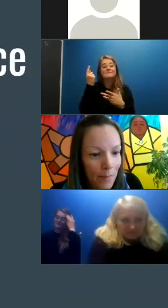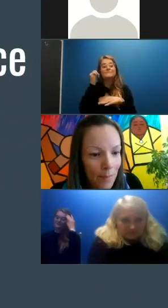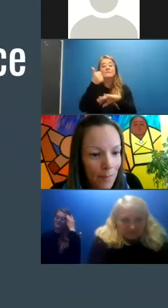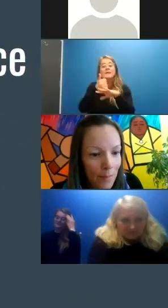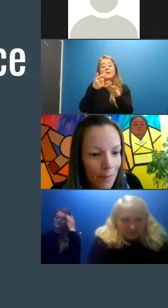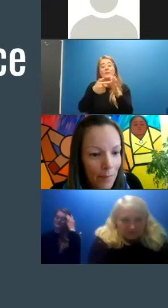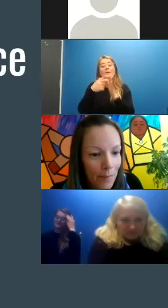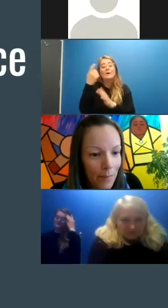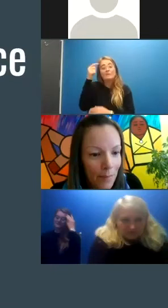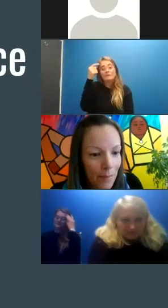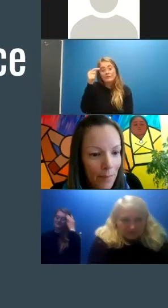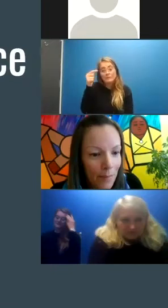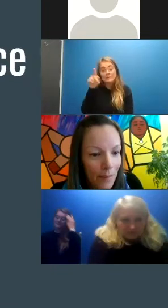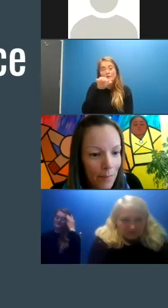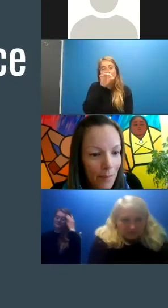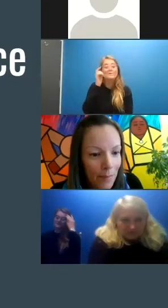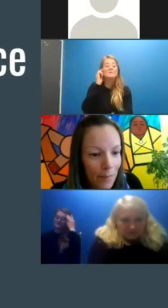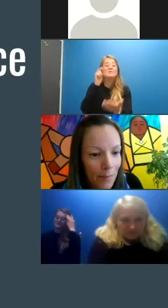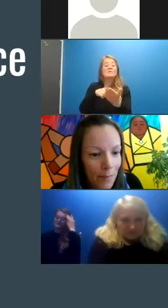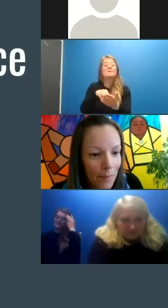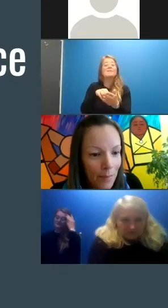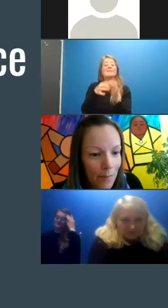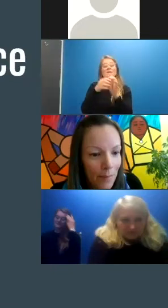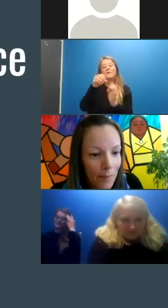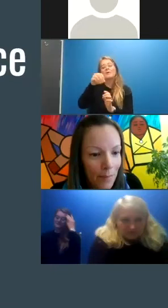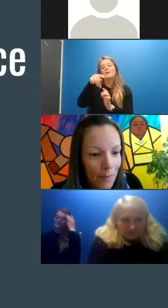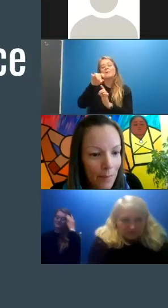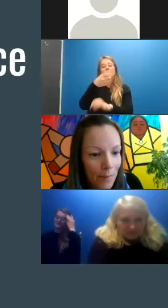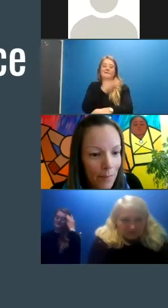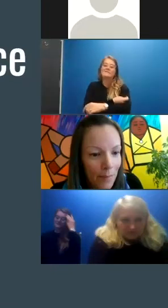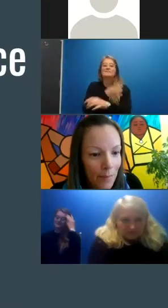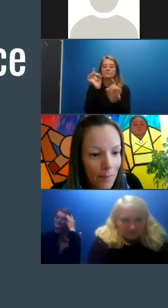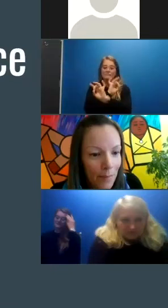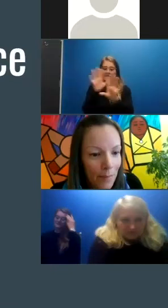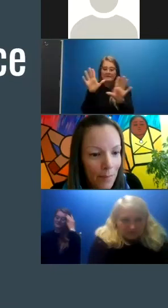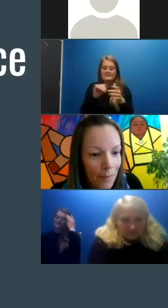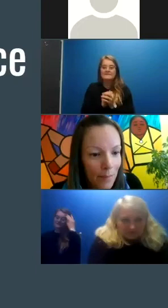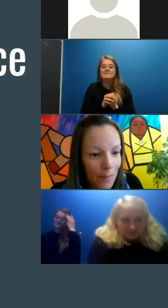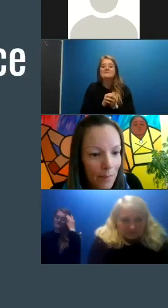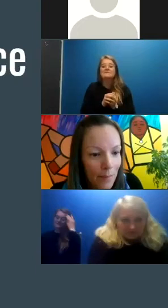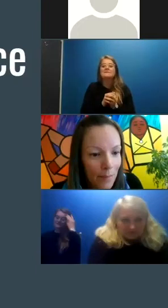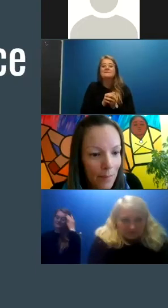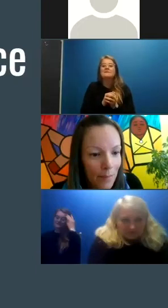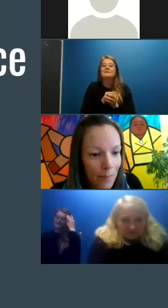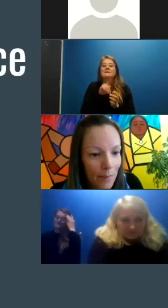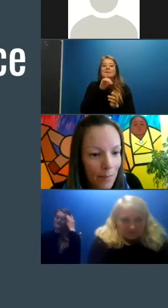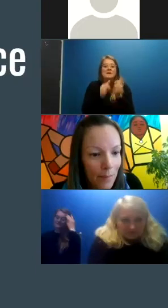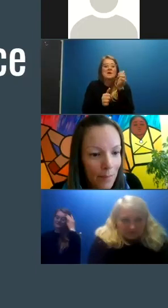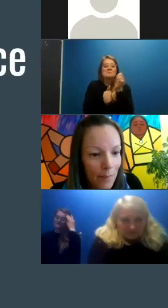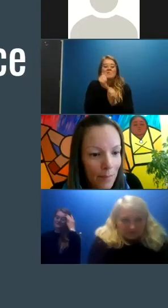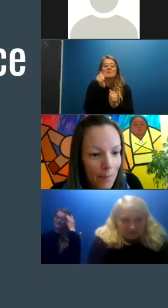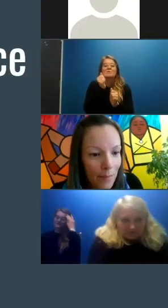we realized that we're in the middle of this opioid crisis, and there are very few non-pharmacological management